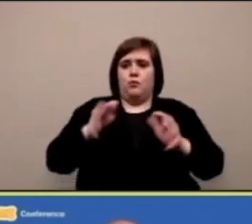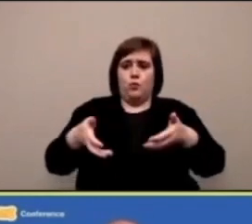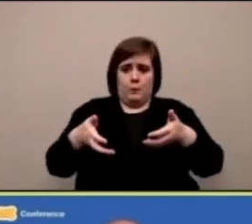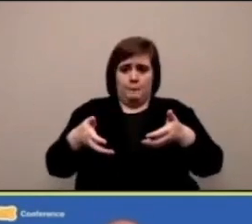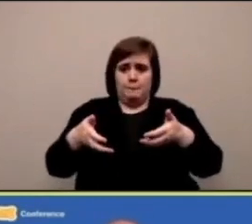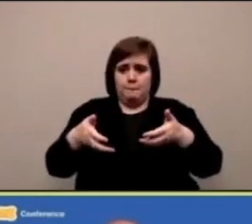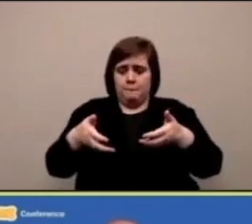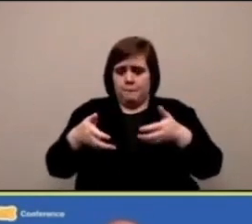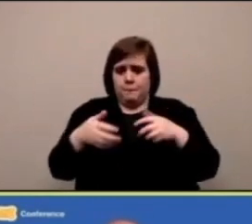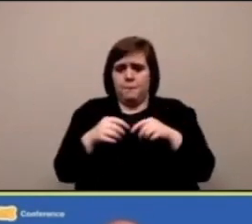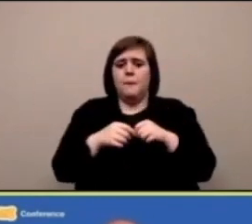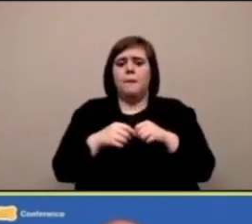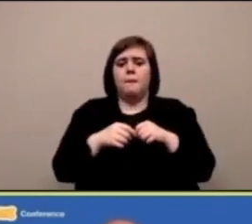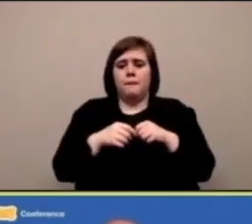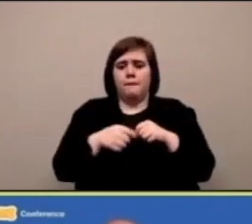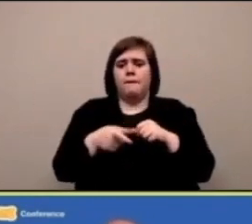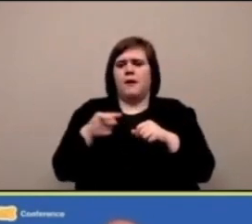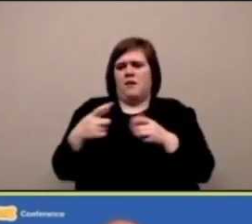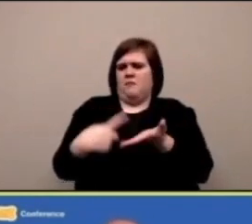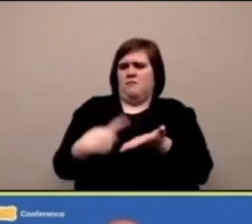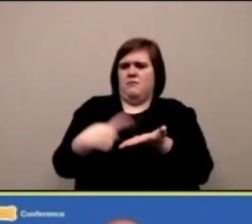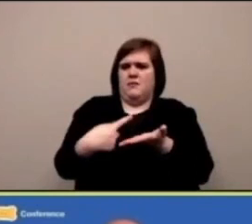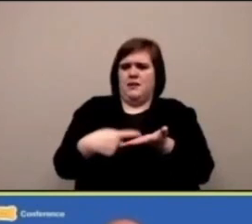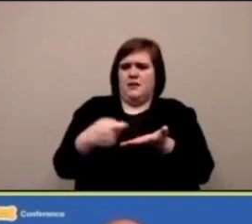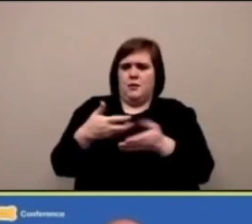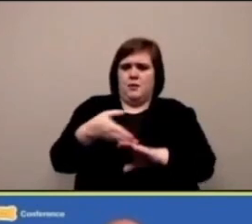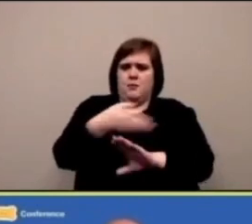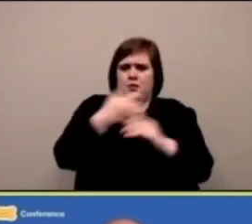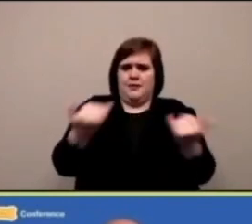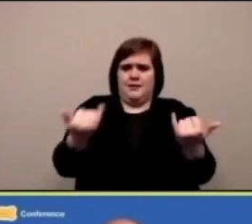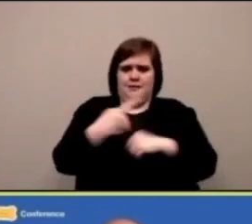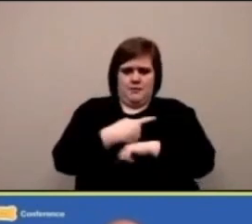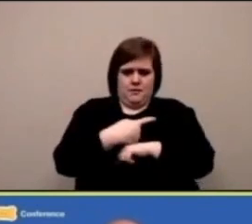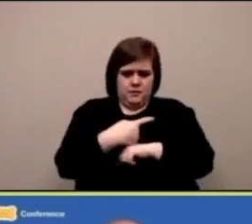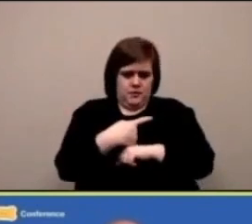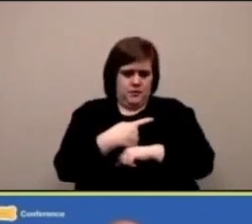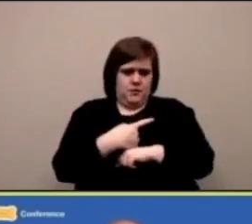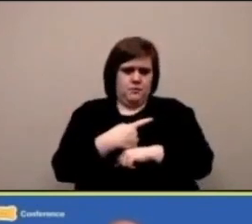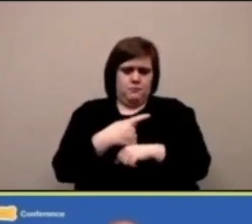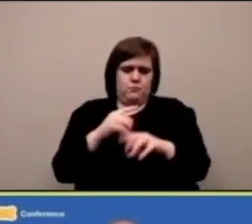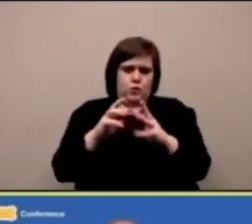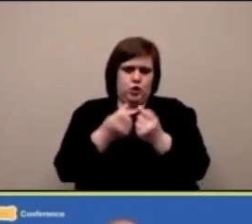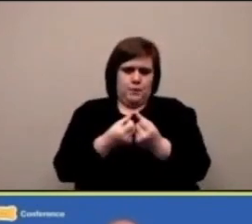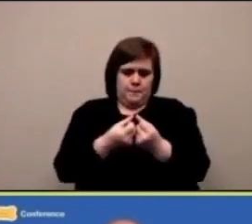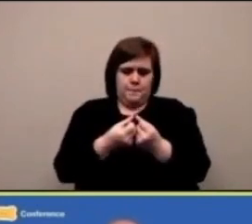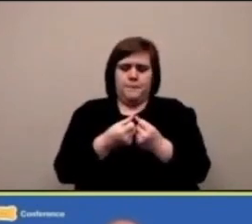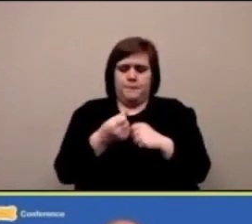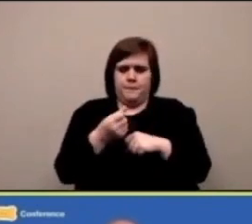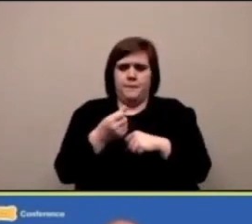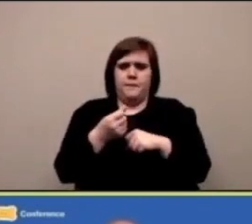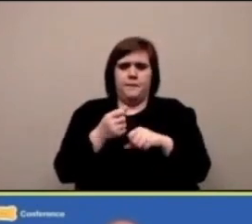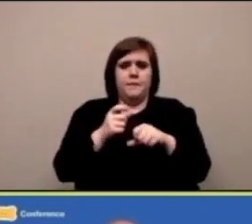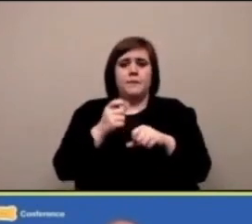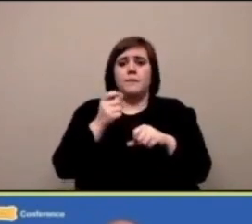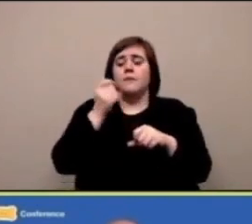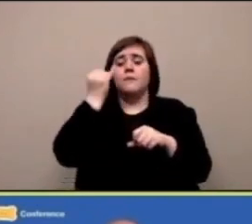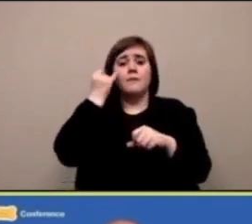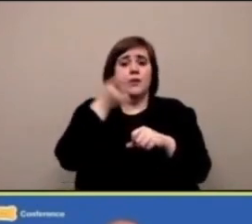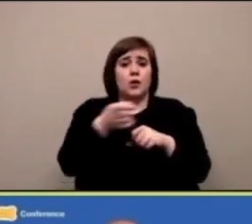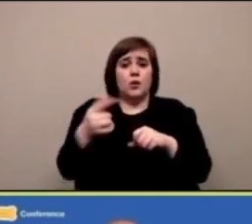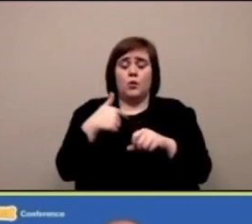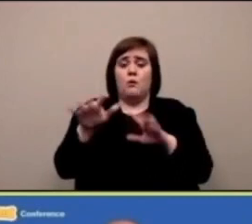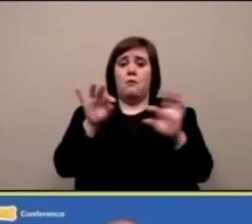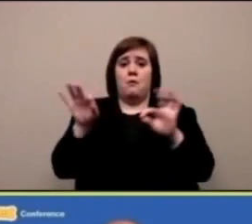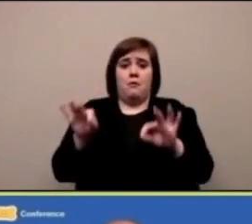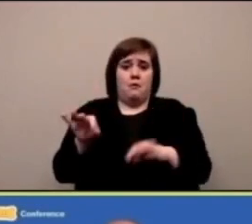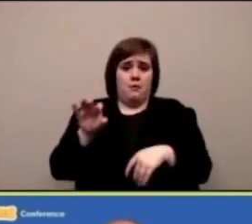and we talked a little bit about this prior to today's workshop. And if anyone would like to share some of the objects that they might